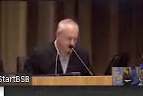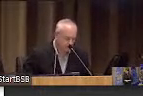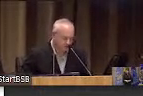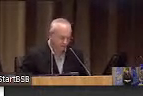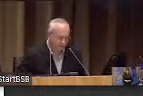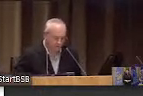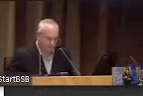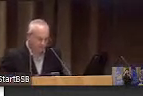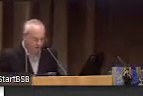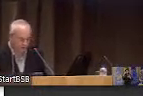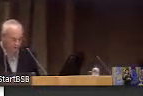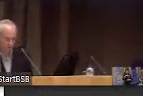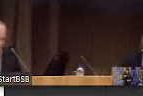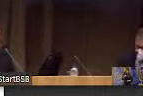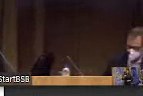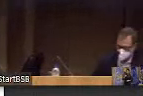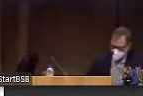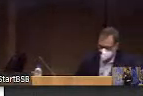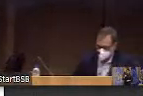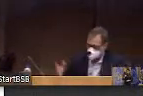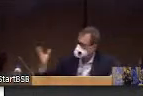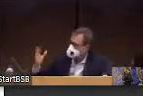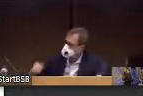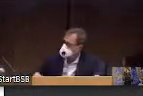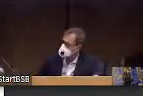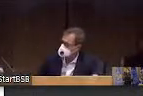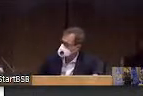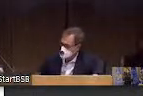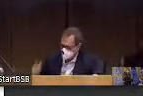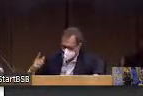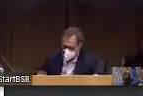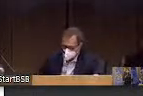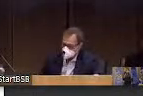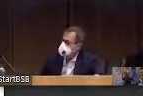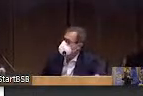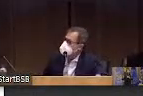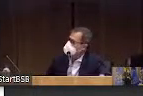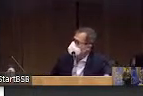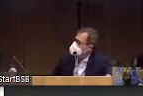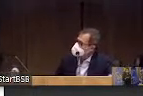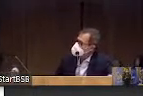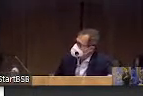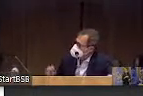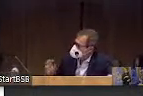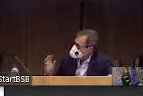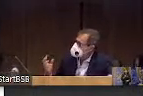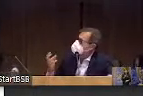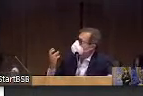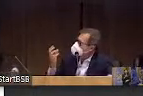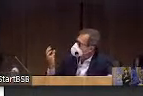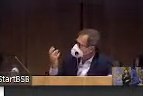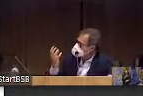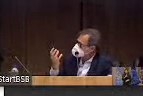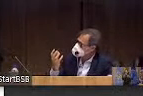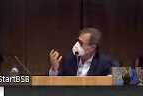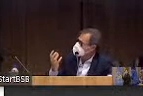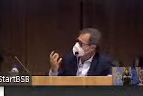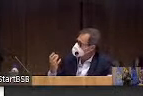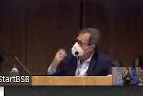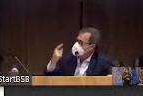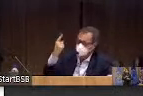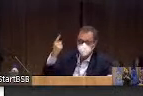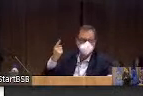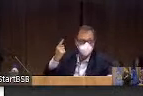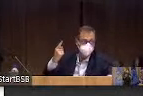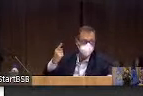Thank you very much. Thank you, Professor Ricardo. Now we're going to the young Professor Gabriel. He's going to